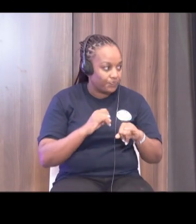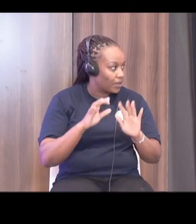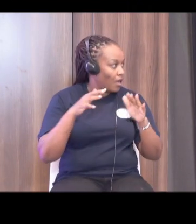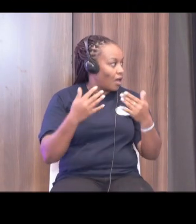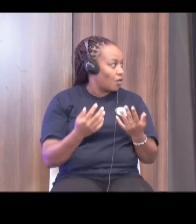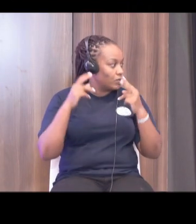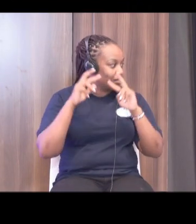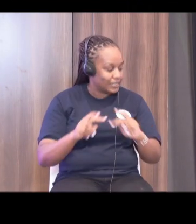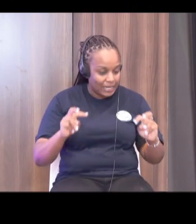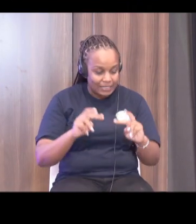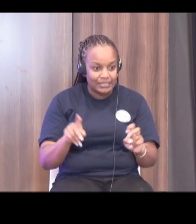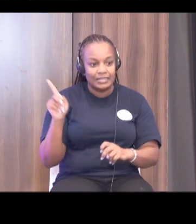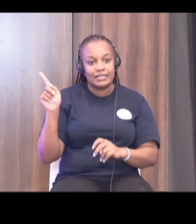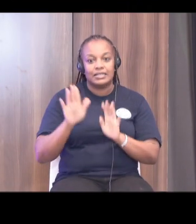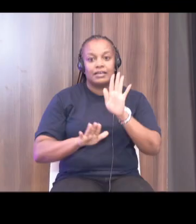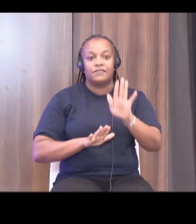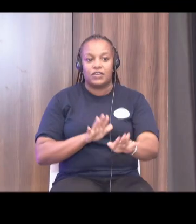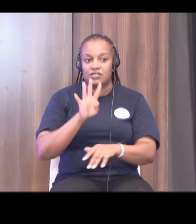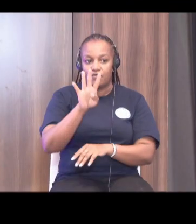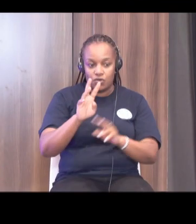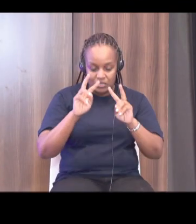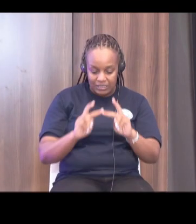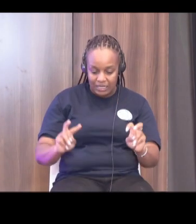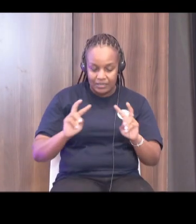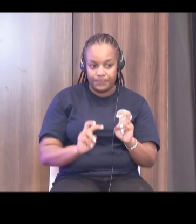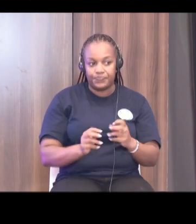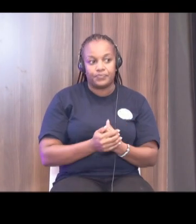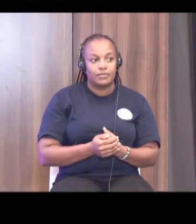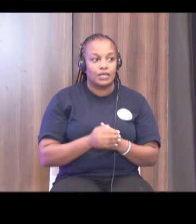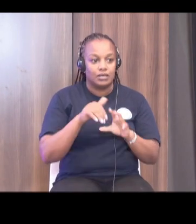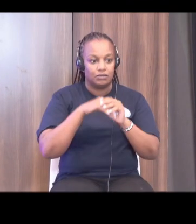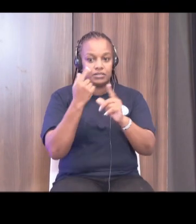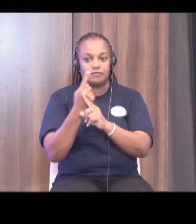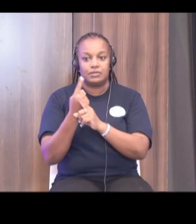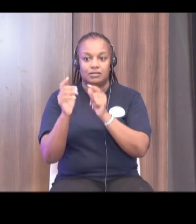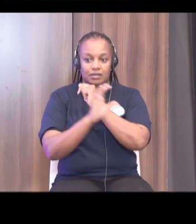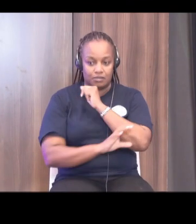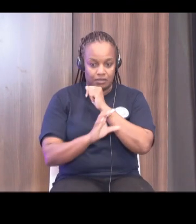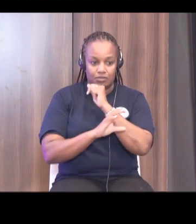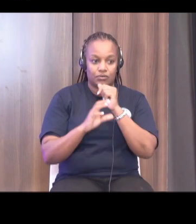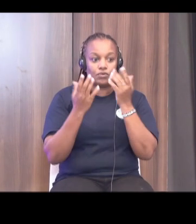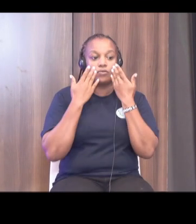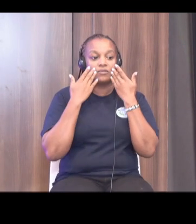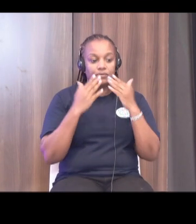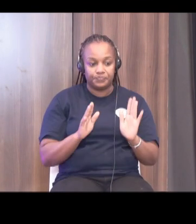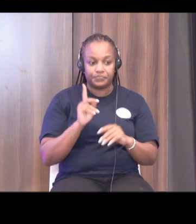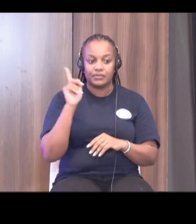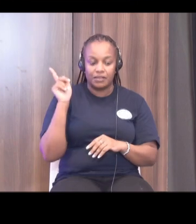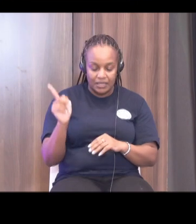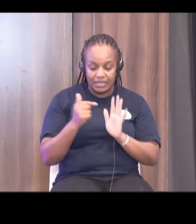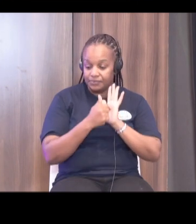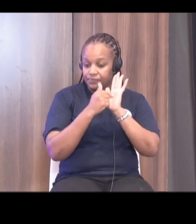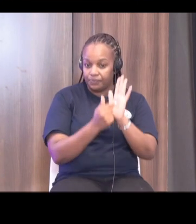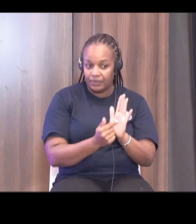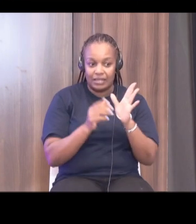that in these phase 4 studies, et cetera, and variation across countries? In conclusion, clinical trials have demonstrated